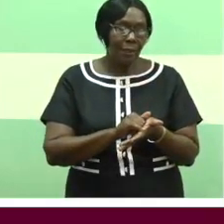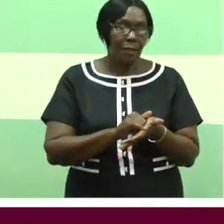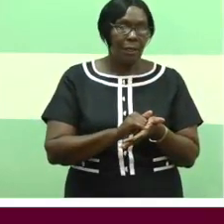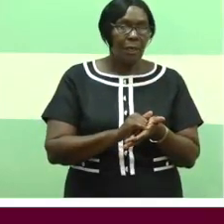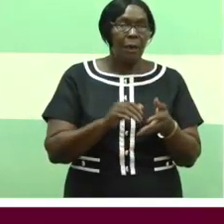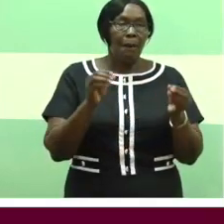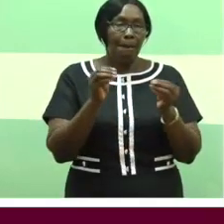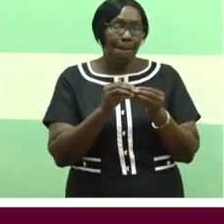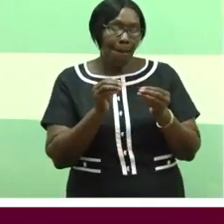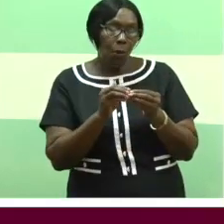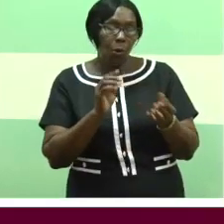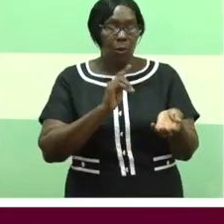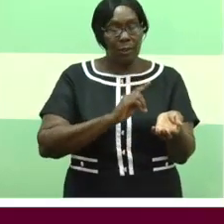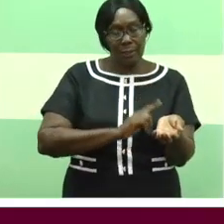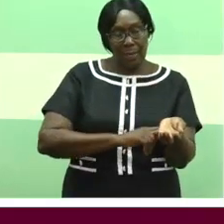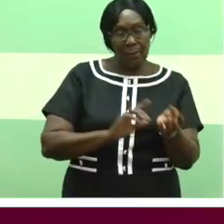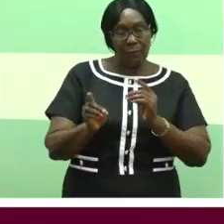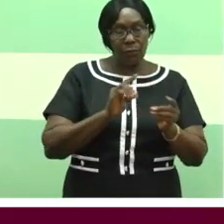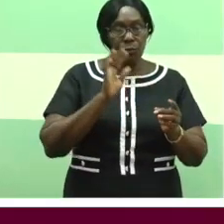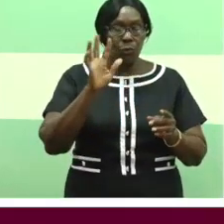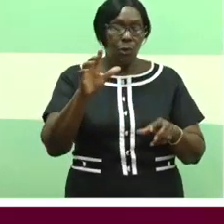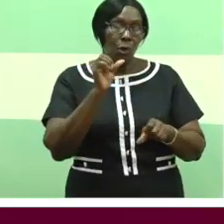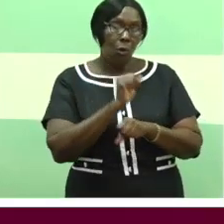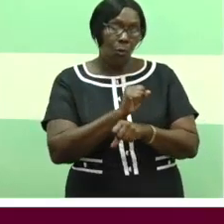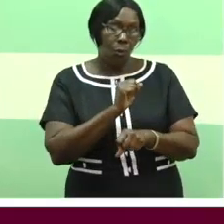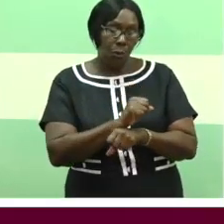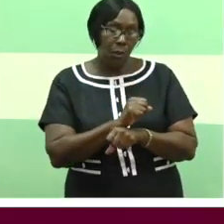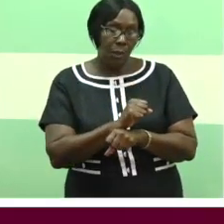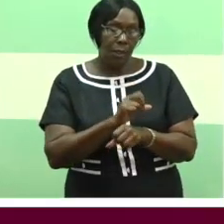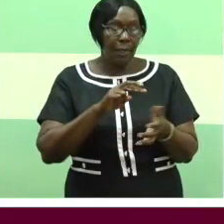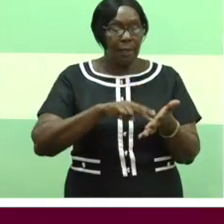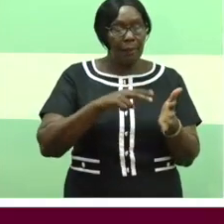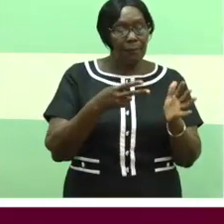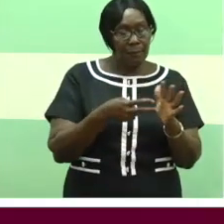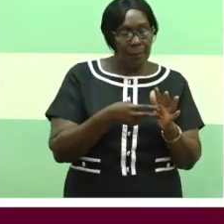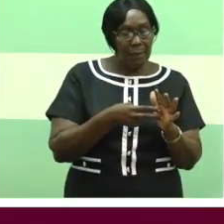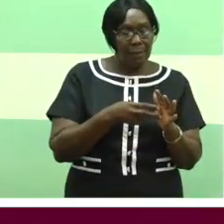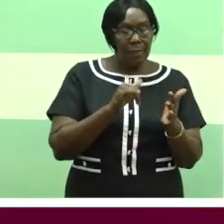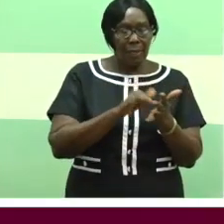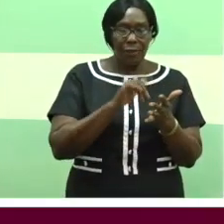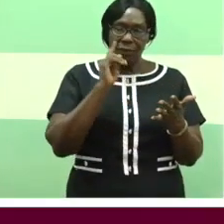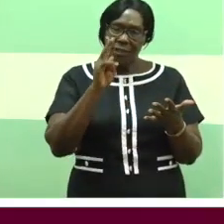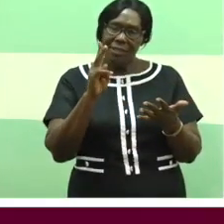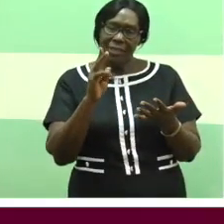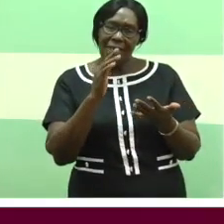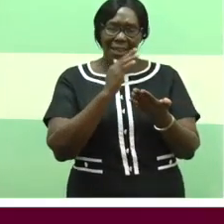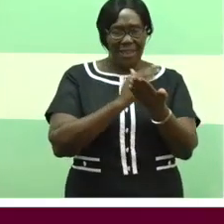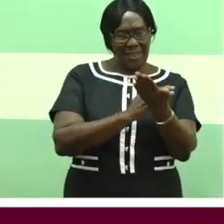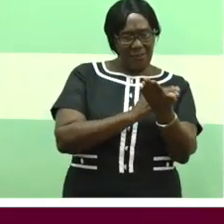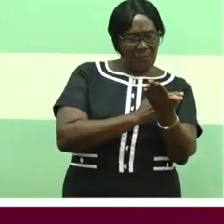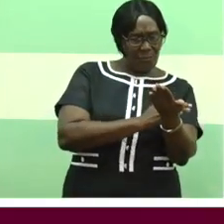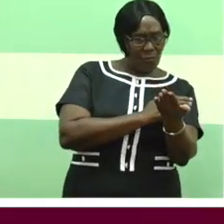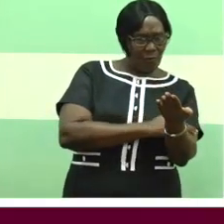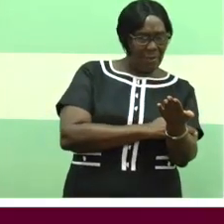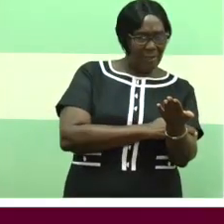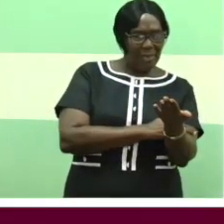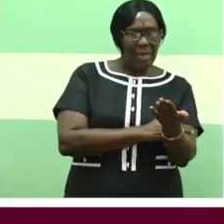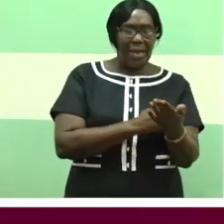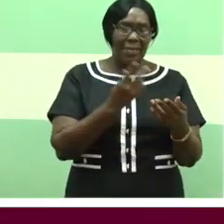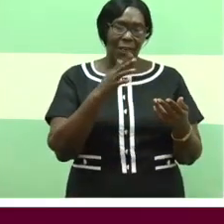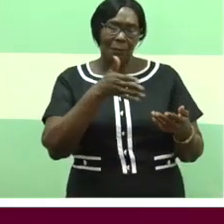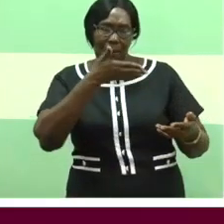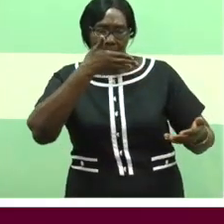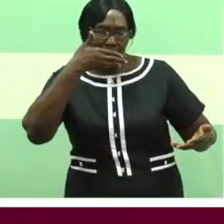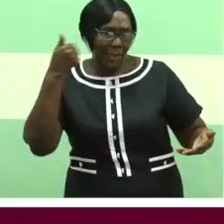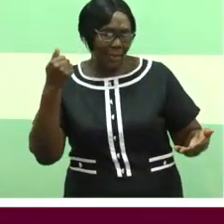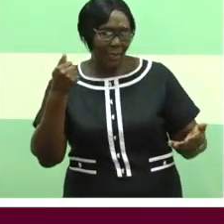have more time to do your work, and it also means that you would see improvement, or there would be increase in academic